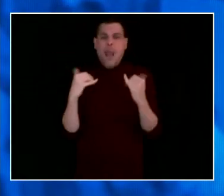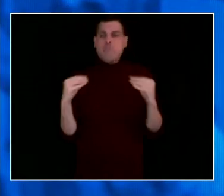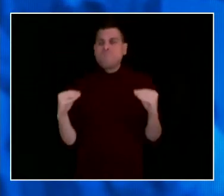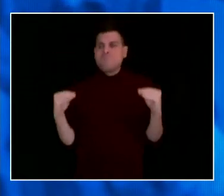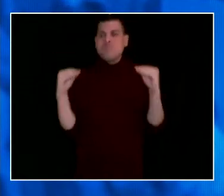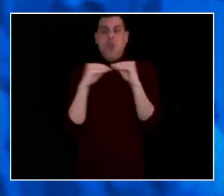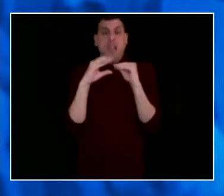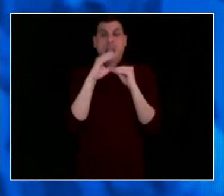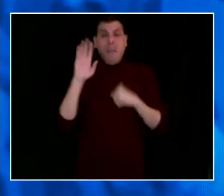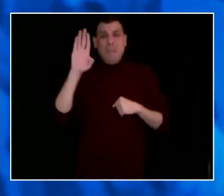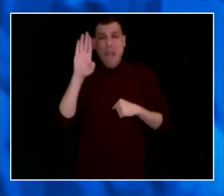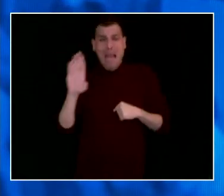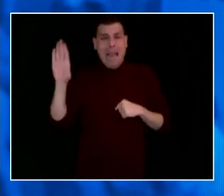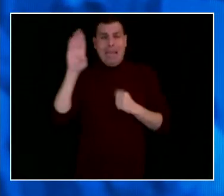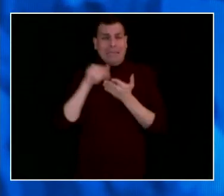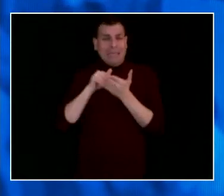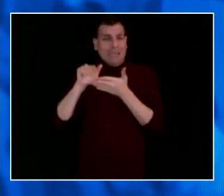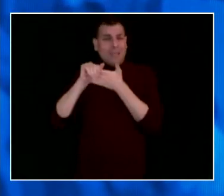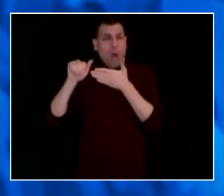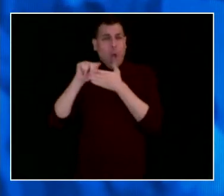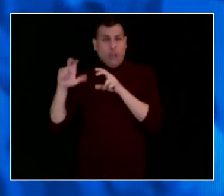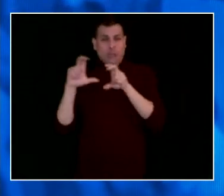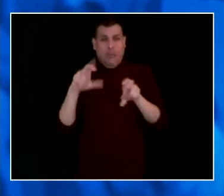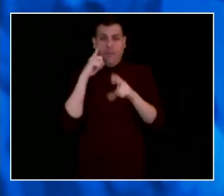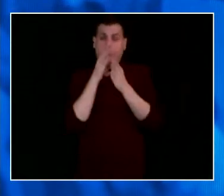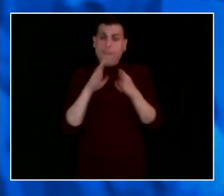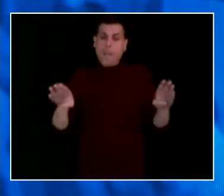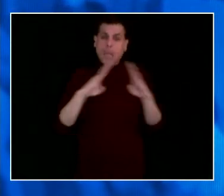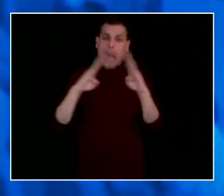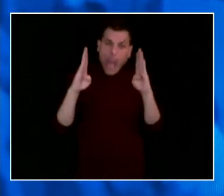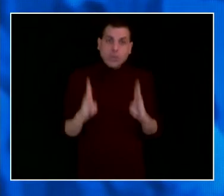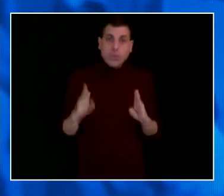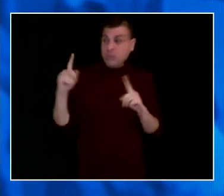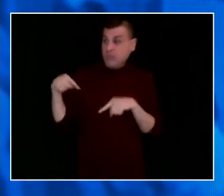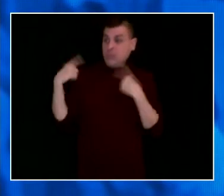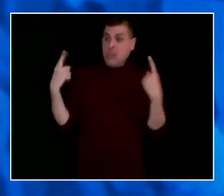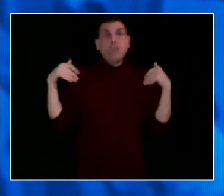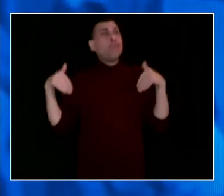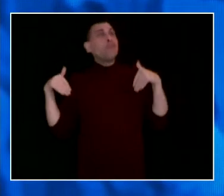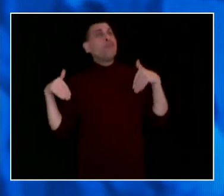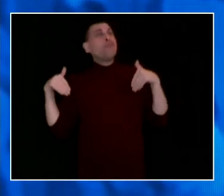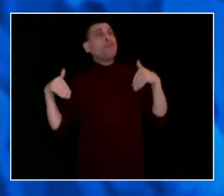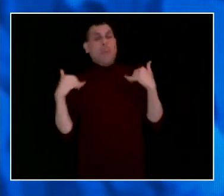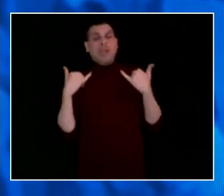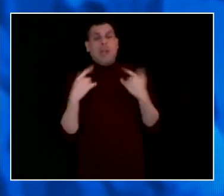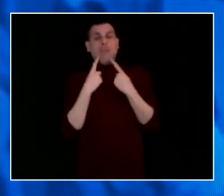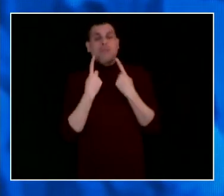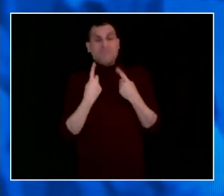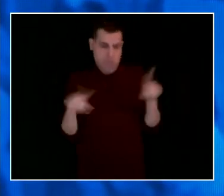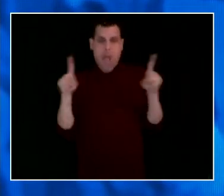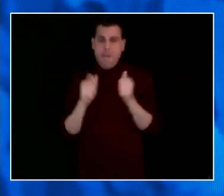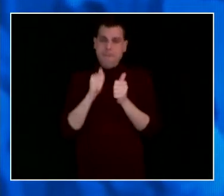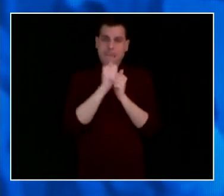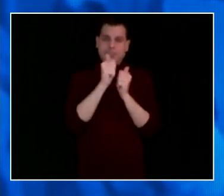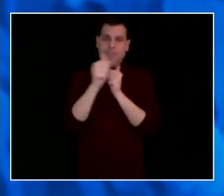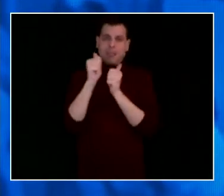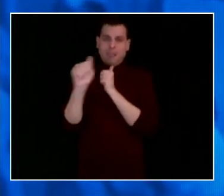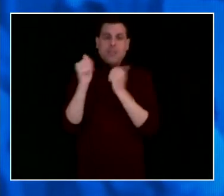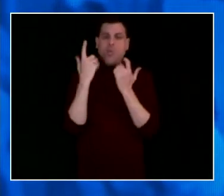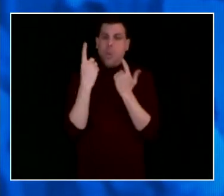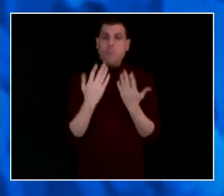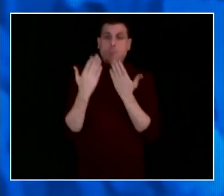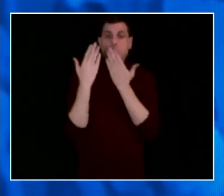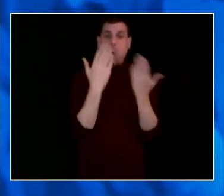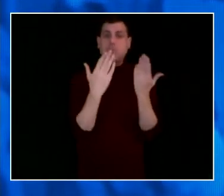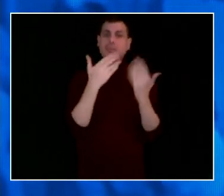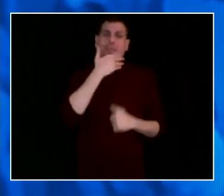for public housing, and after decades of inaction, passed the most pro-housing zoning proposal in city